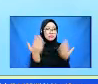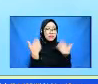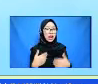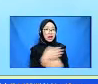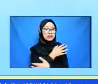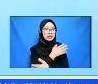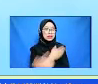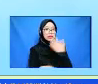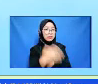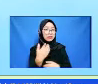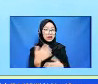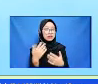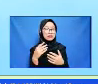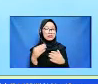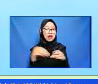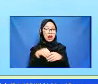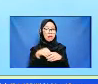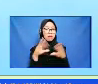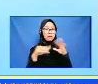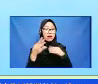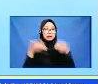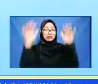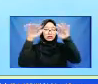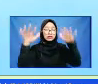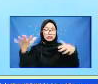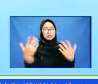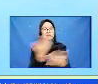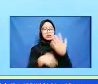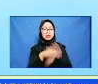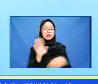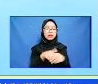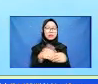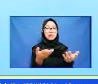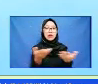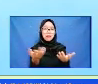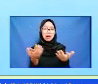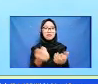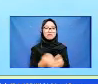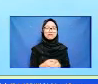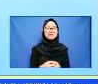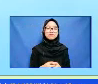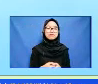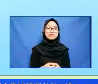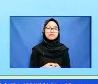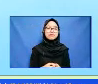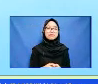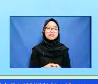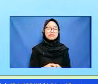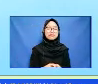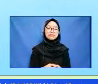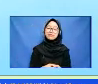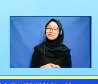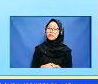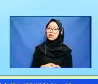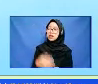should be in his view. Pataki, please. Why the people with disability need to